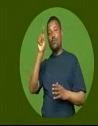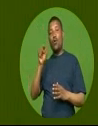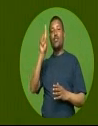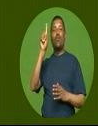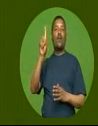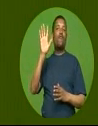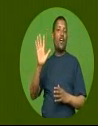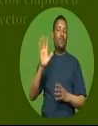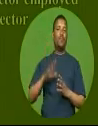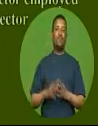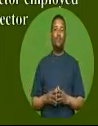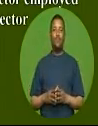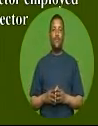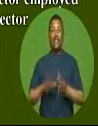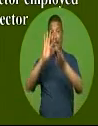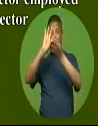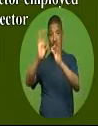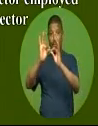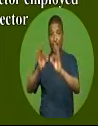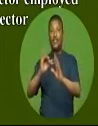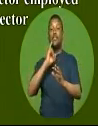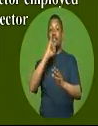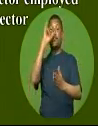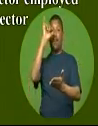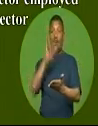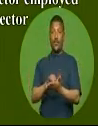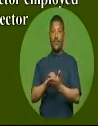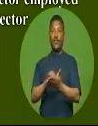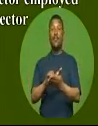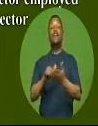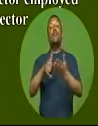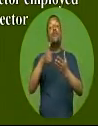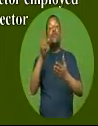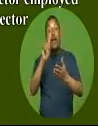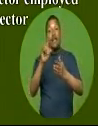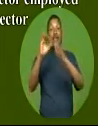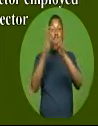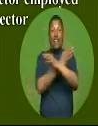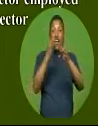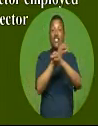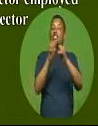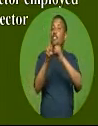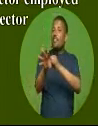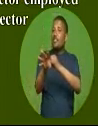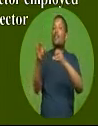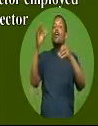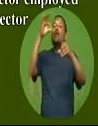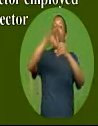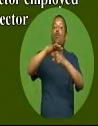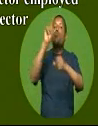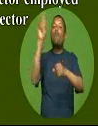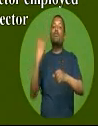26.15. The interpretation is that while the manufacturing sector employed 1